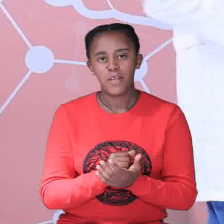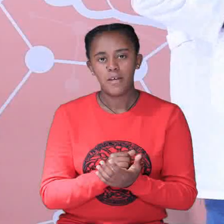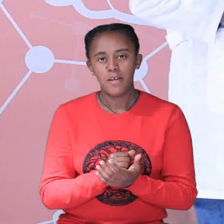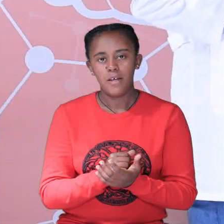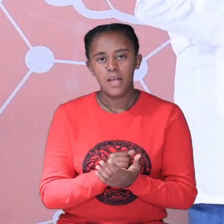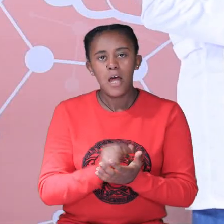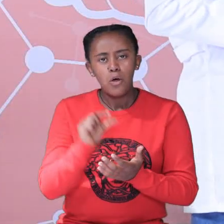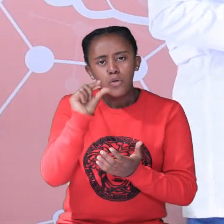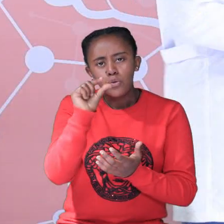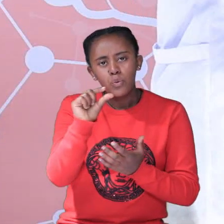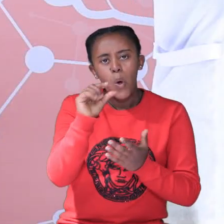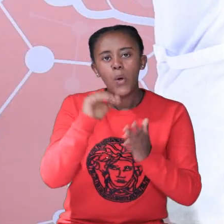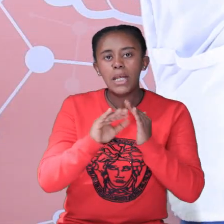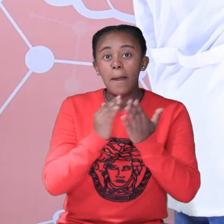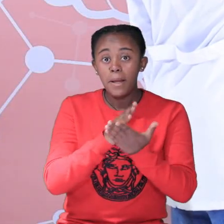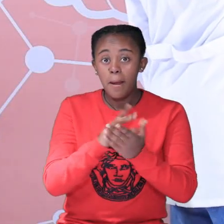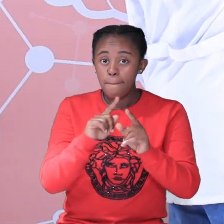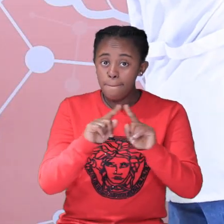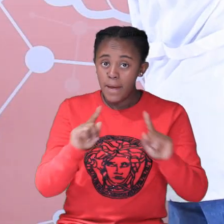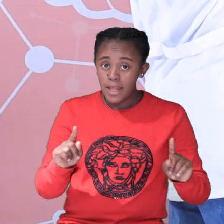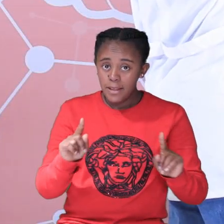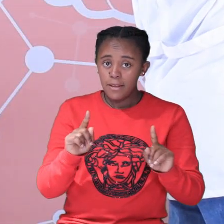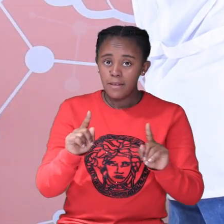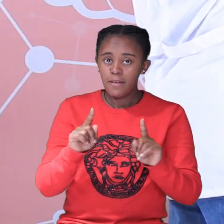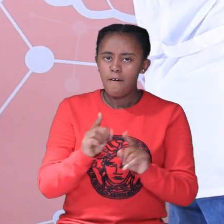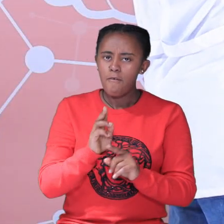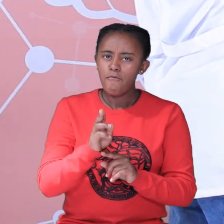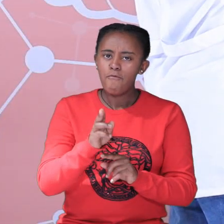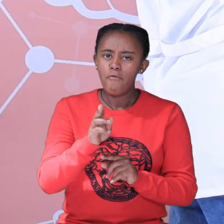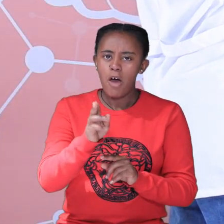slow in a medium, but fast